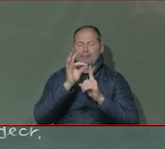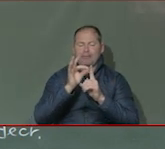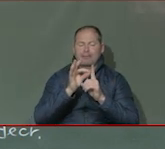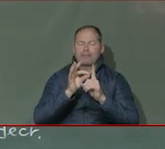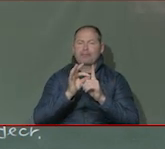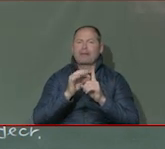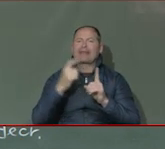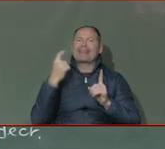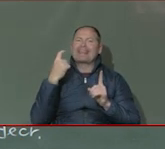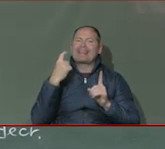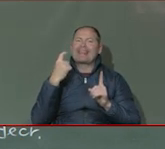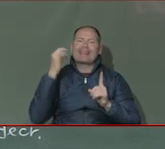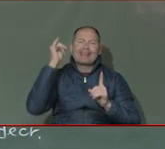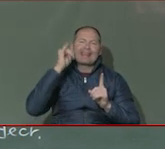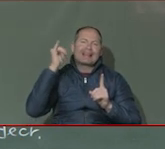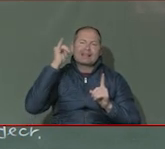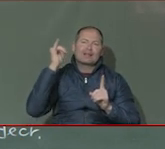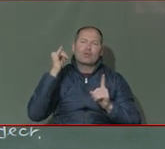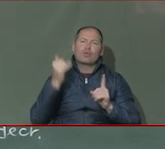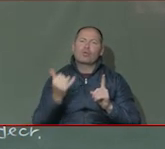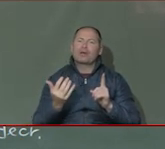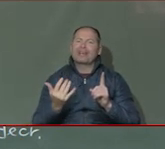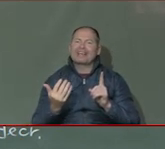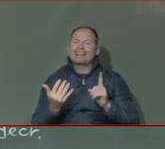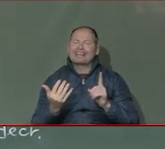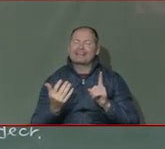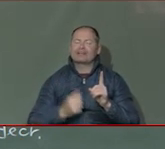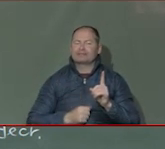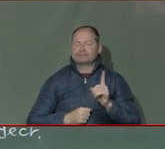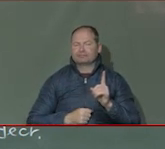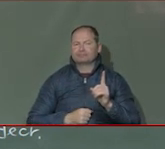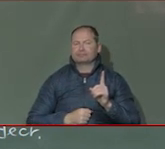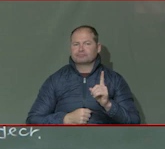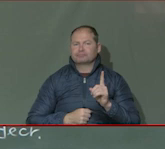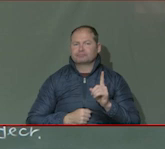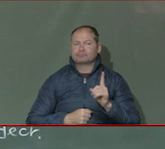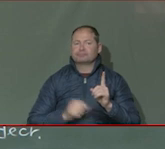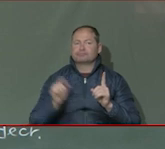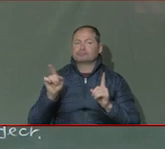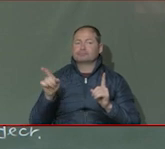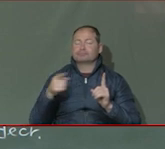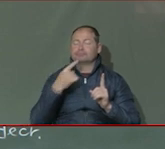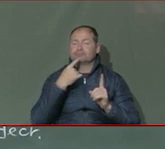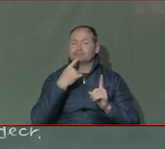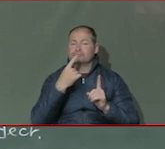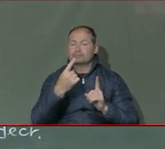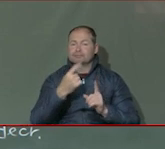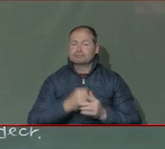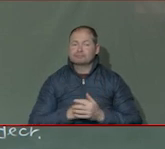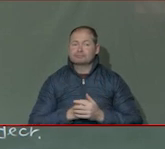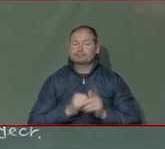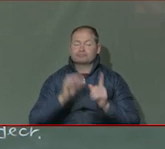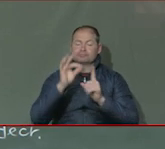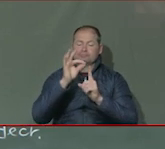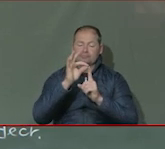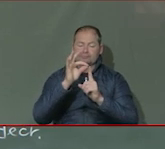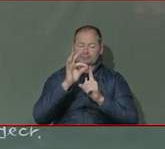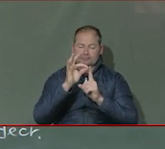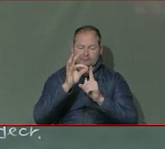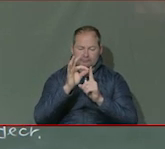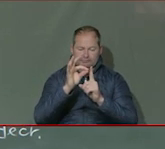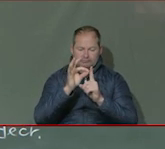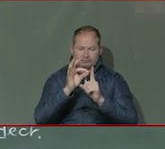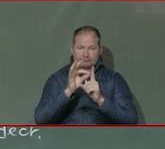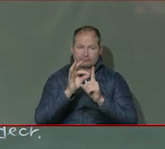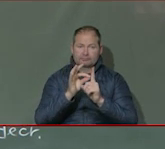Others are green in color. And he said that in peas, he's seen, just like